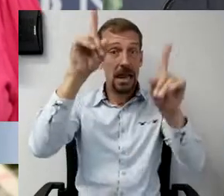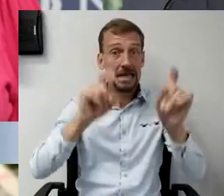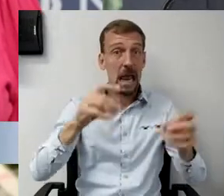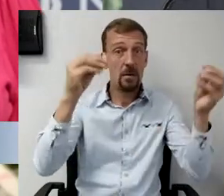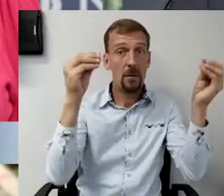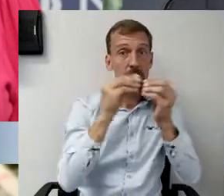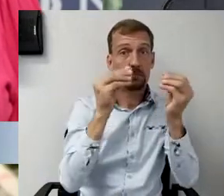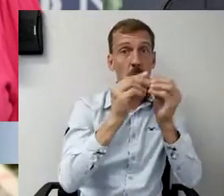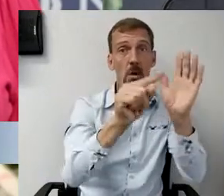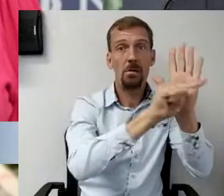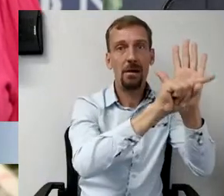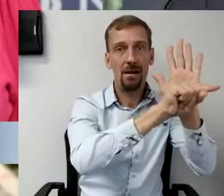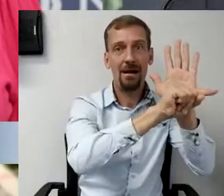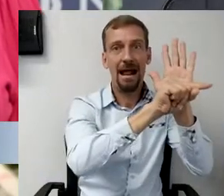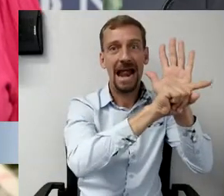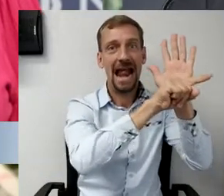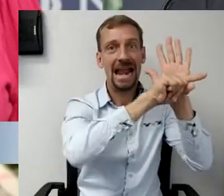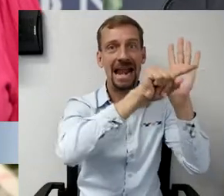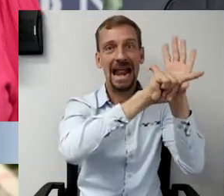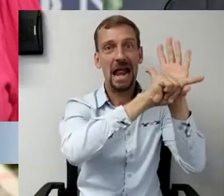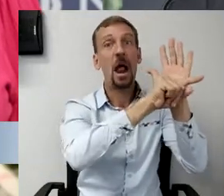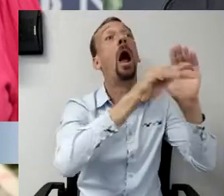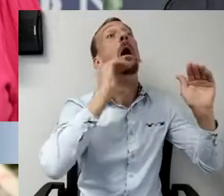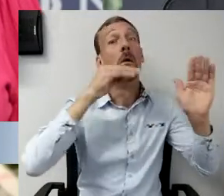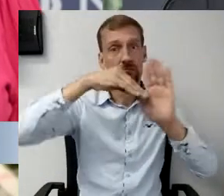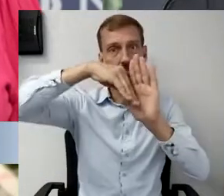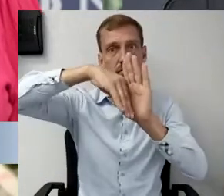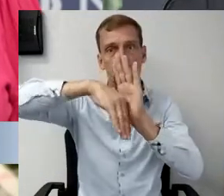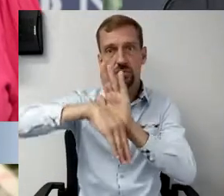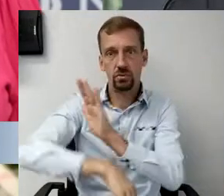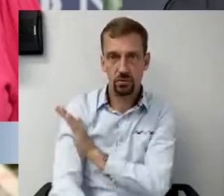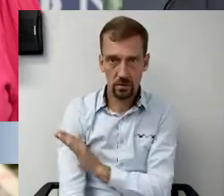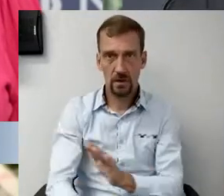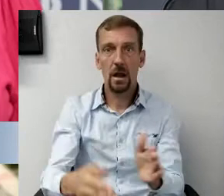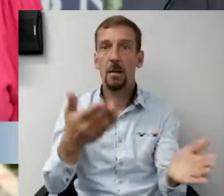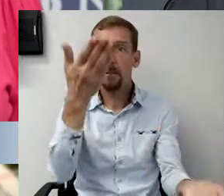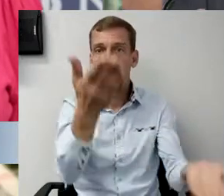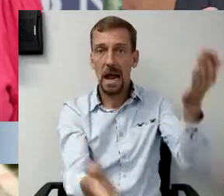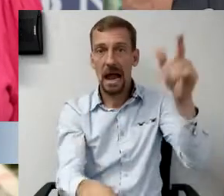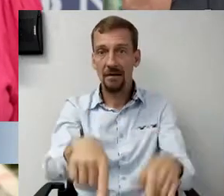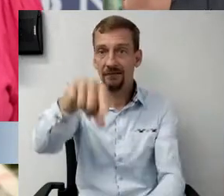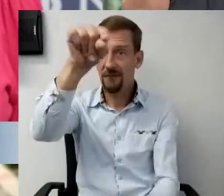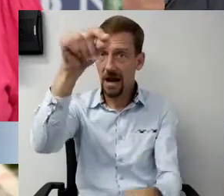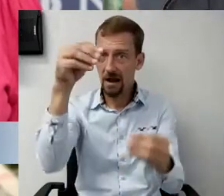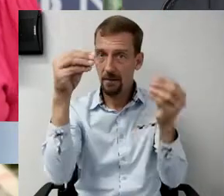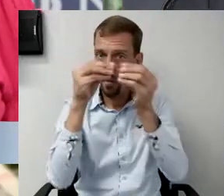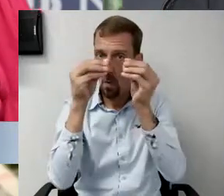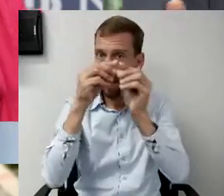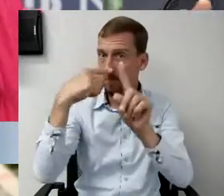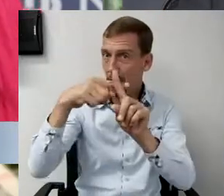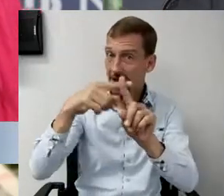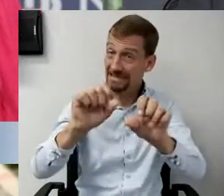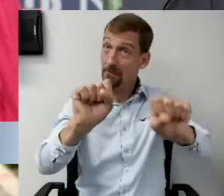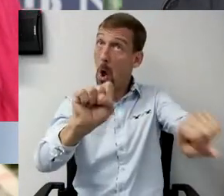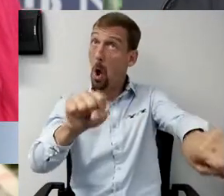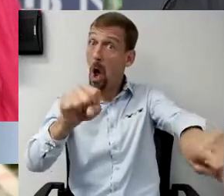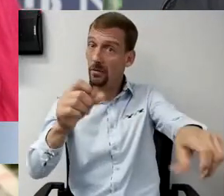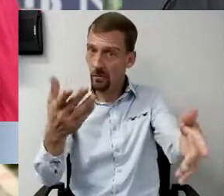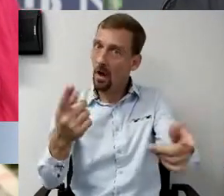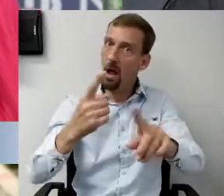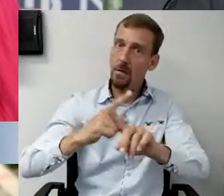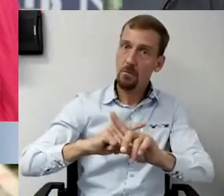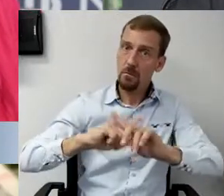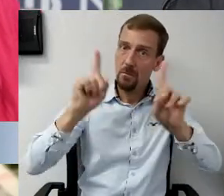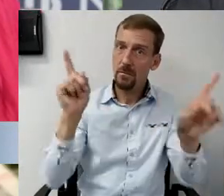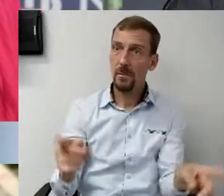Unfortunately, when you do a lot more testing, you might detect a lot more positive. So that's the numerator. So that's the only risk. The